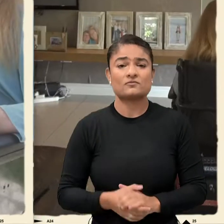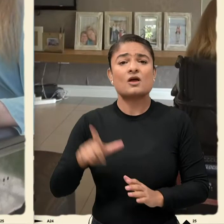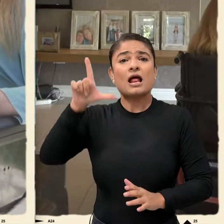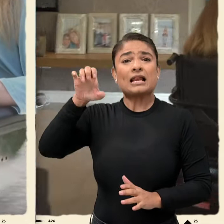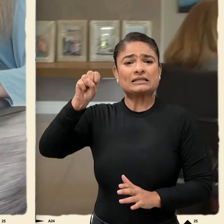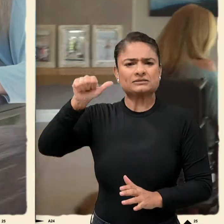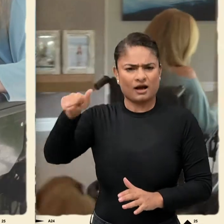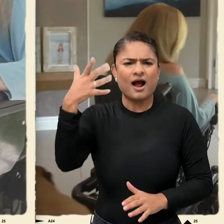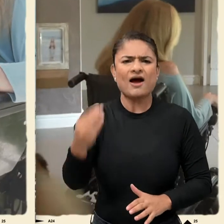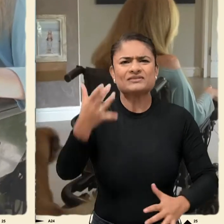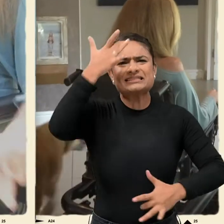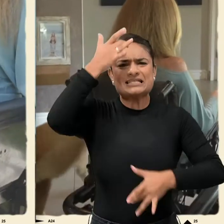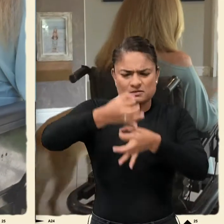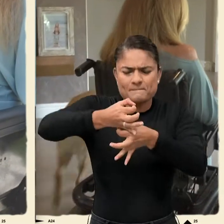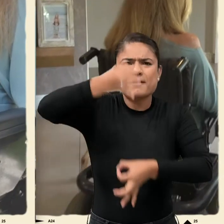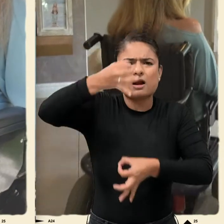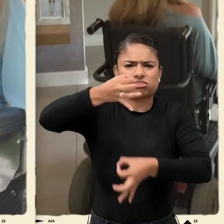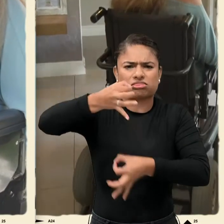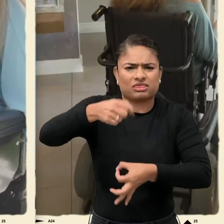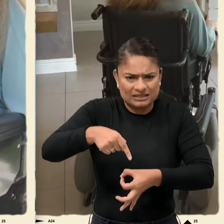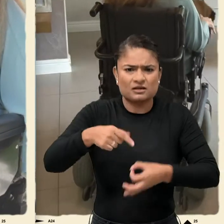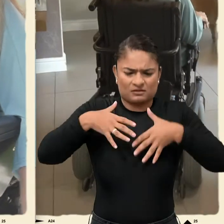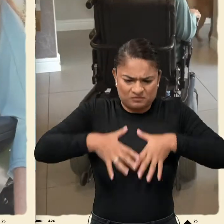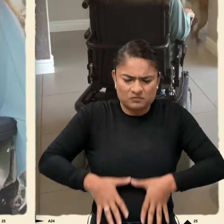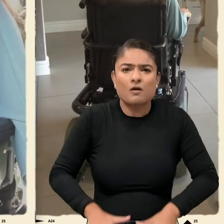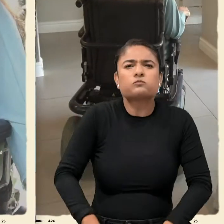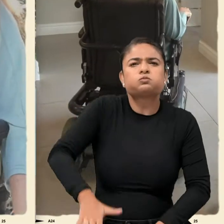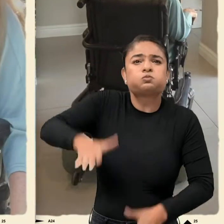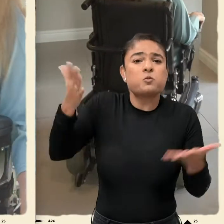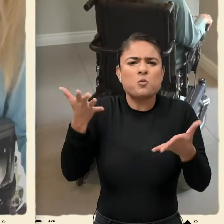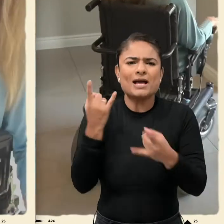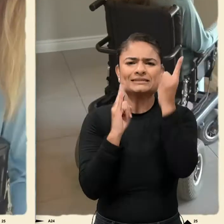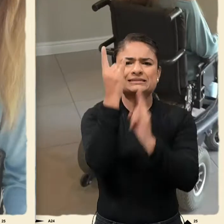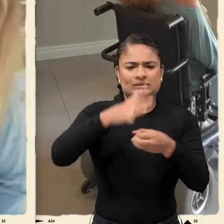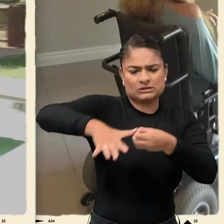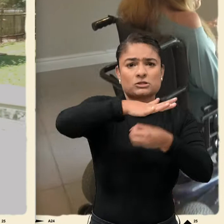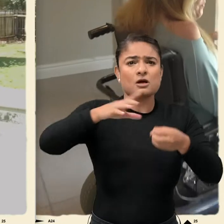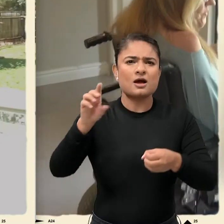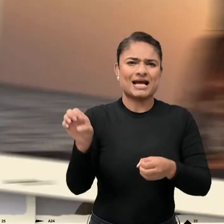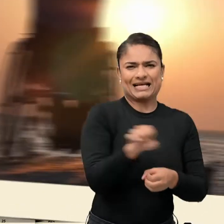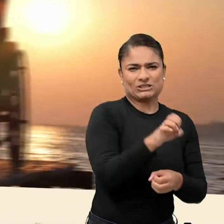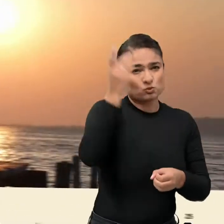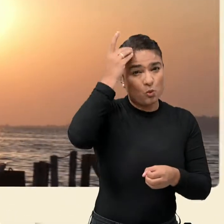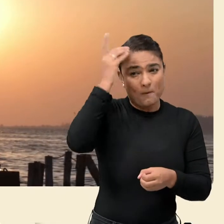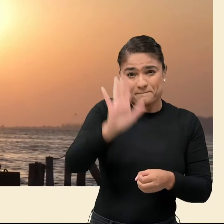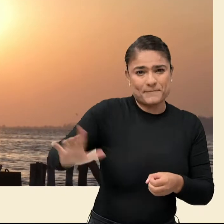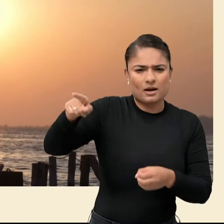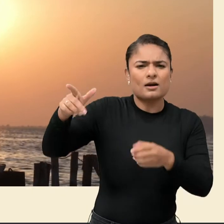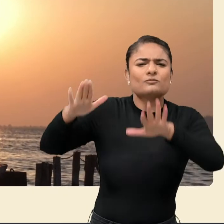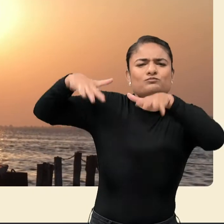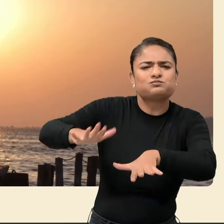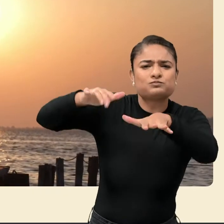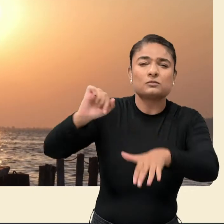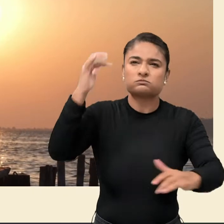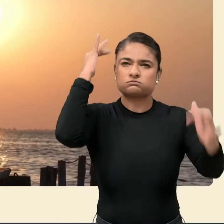Lesa was born with spinal muscular atrophy and grew up in a small little town outside Durban called Salt Rock on the east coast of South Africa.